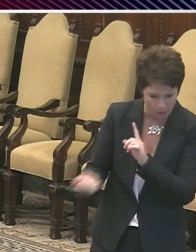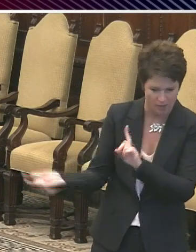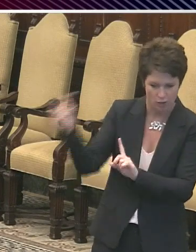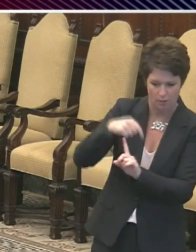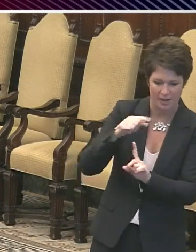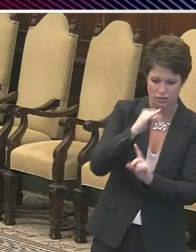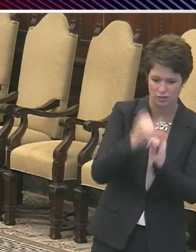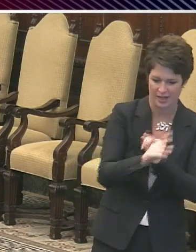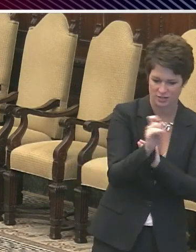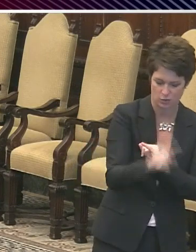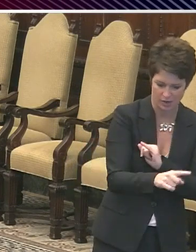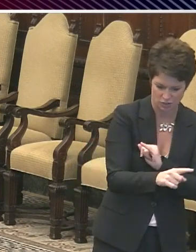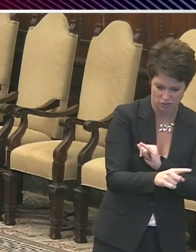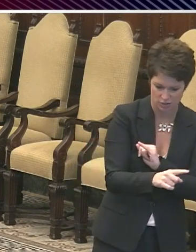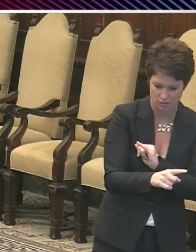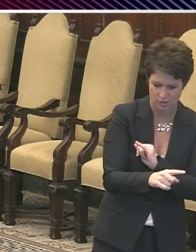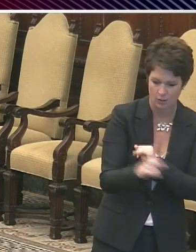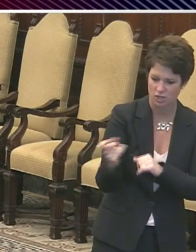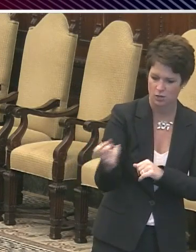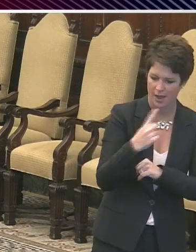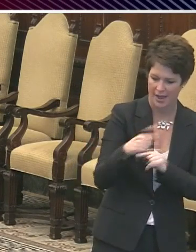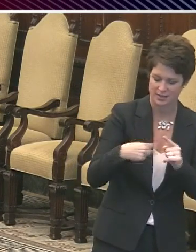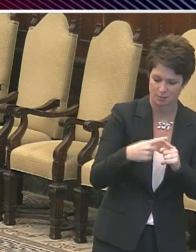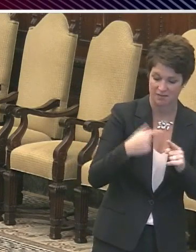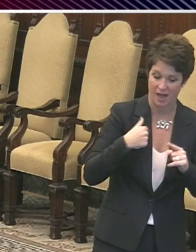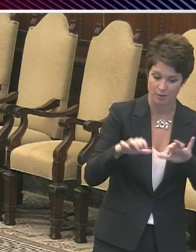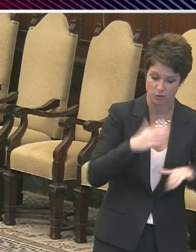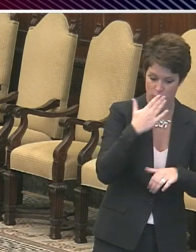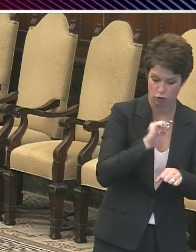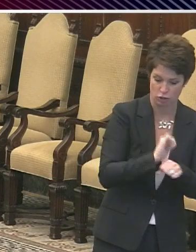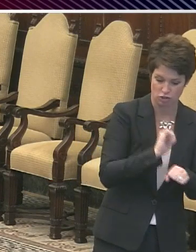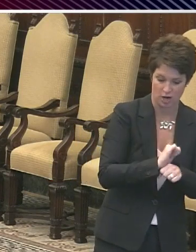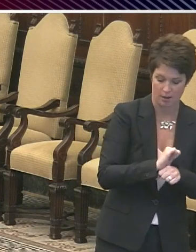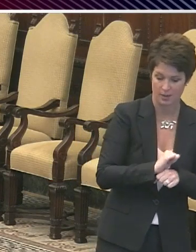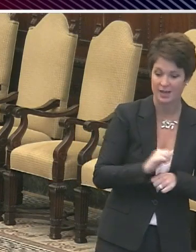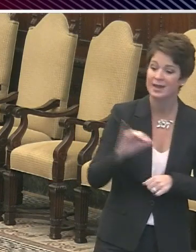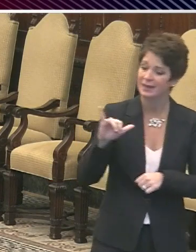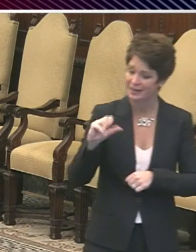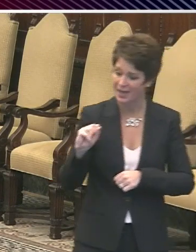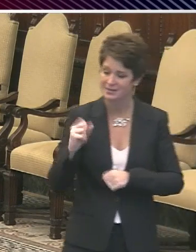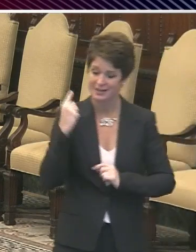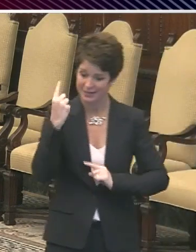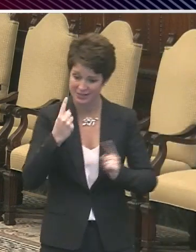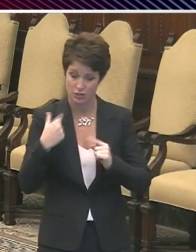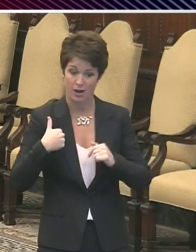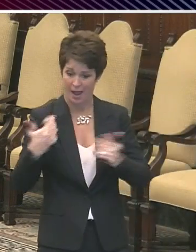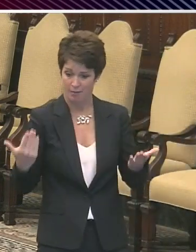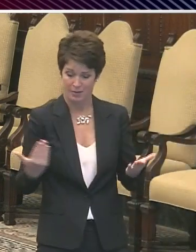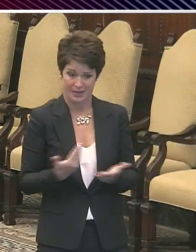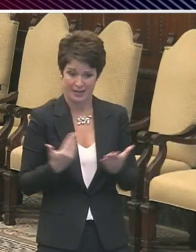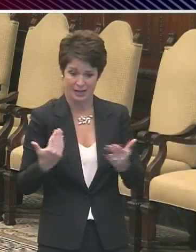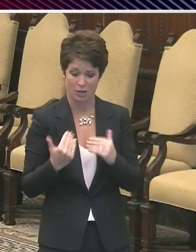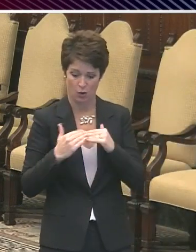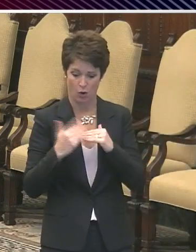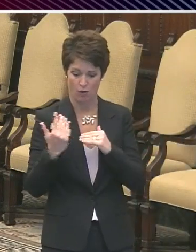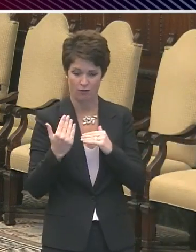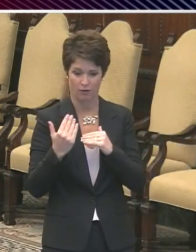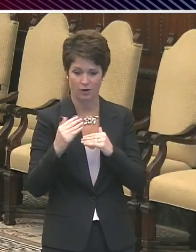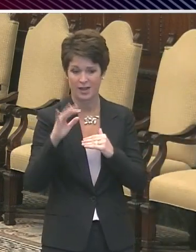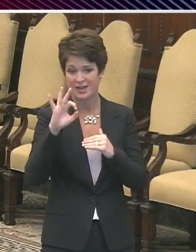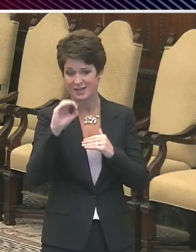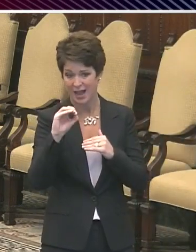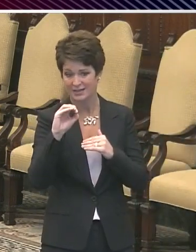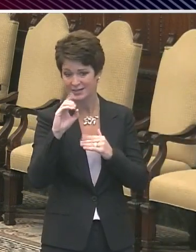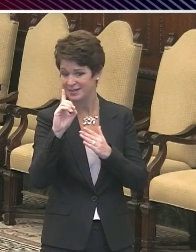to your last question. I got cut off. If you asked me if I thought I was doing a good job, the answer is yes, considering that I've been here for a little over 90